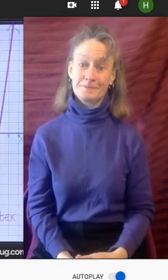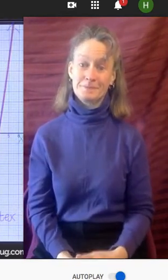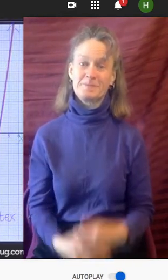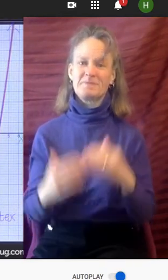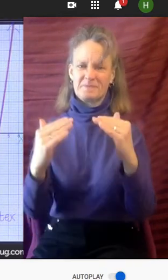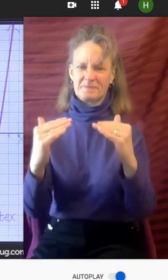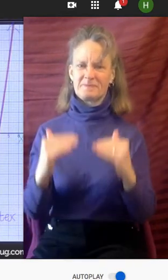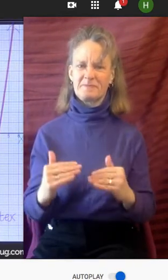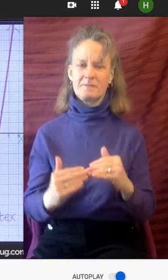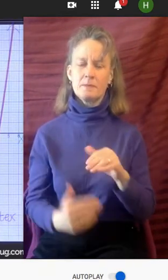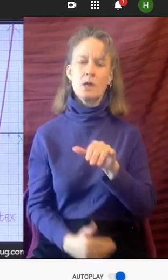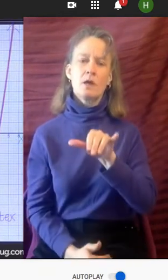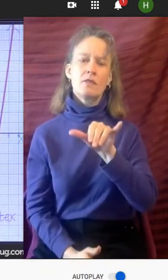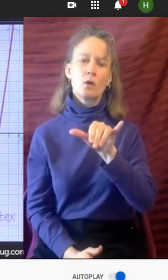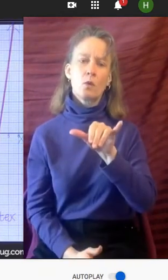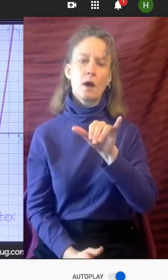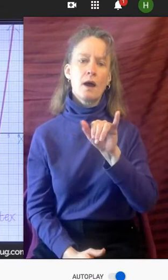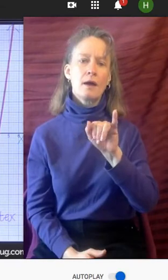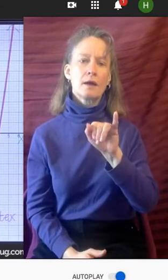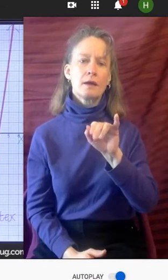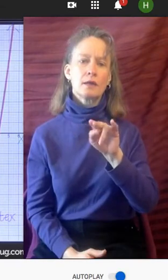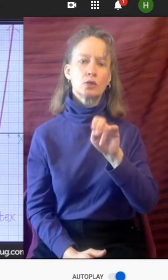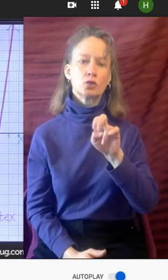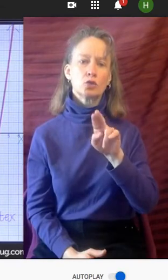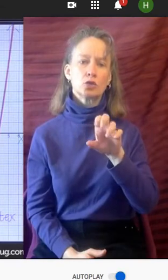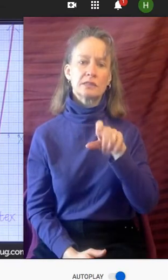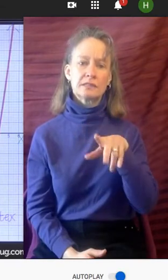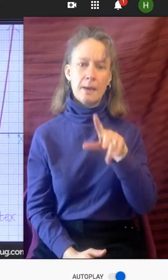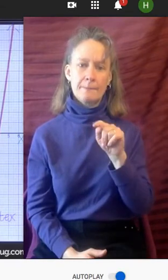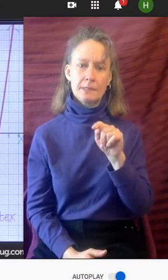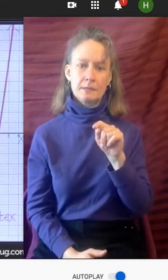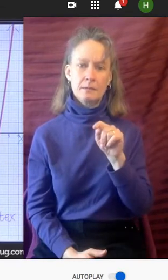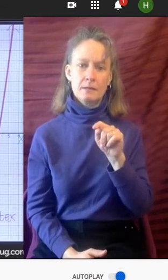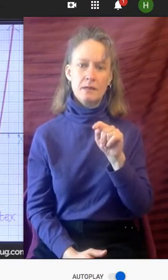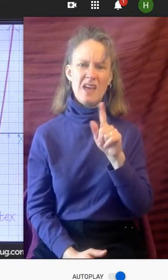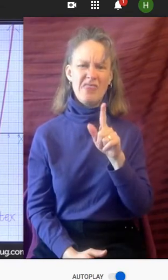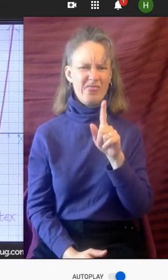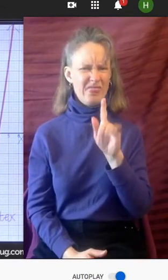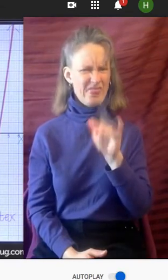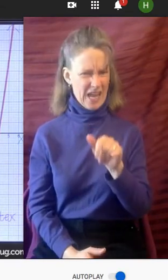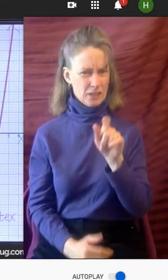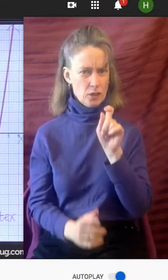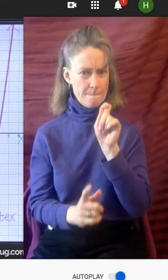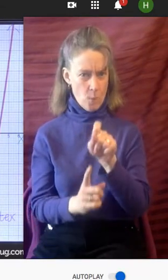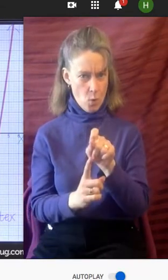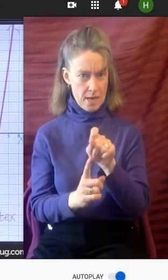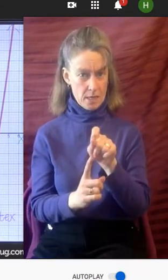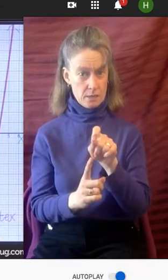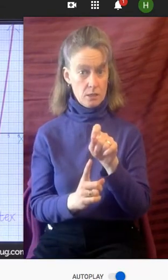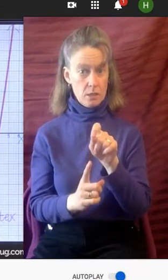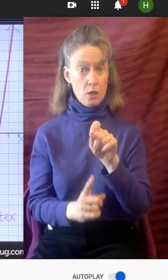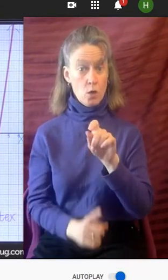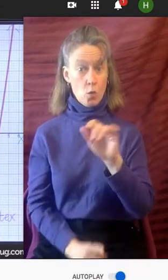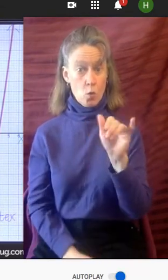Next, y-intercept. The y-intercept is the point where the parabola intersects the